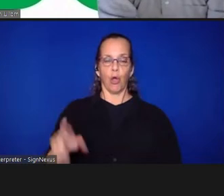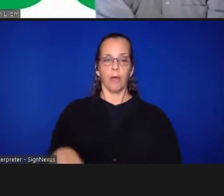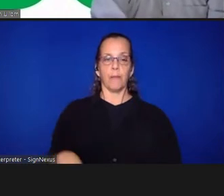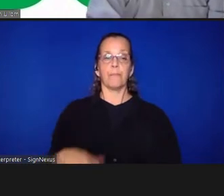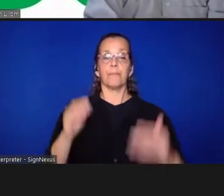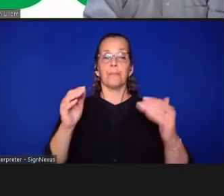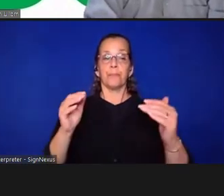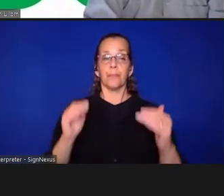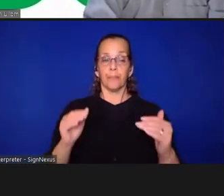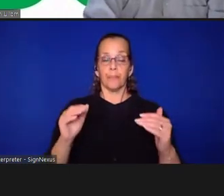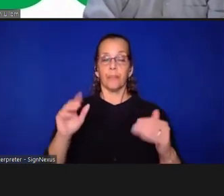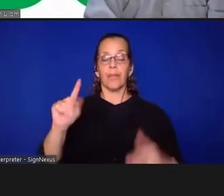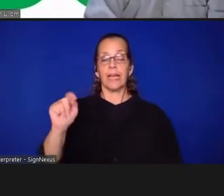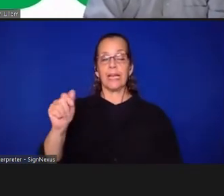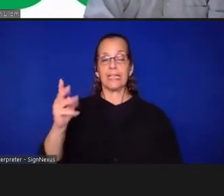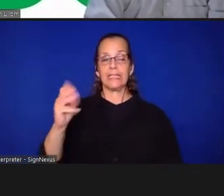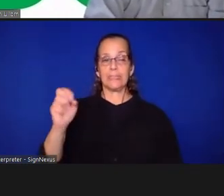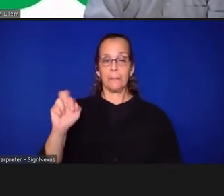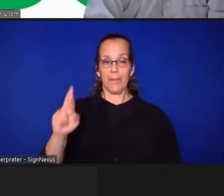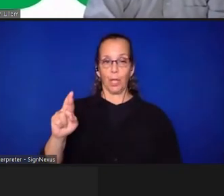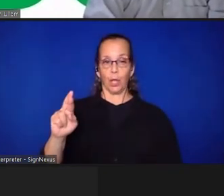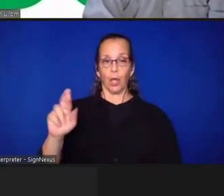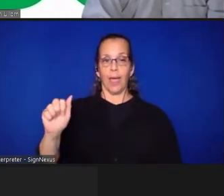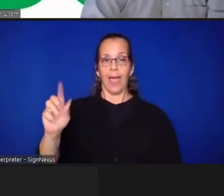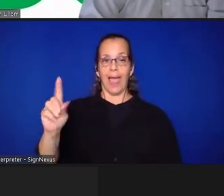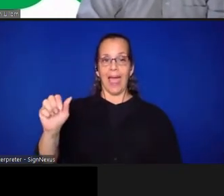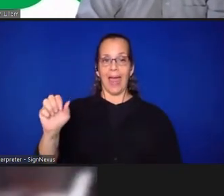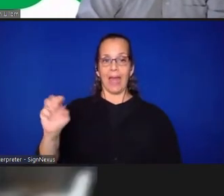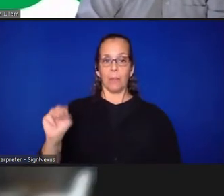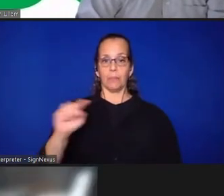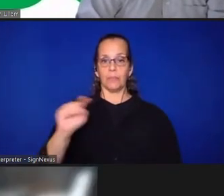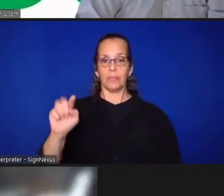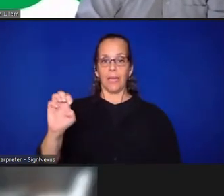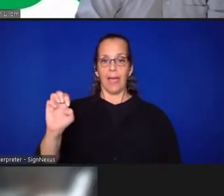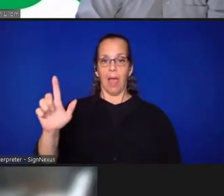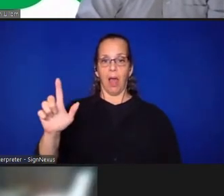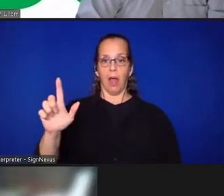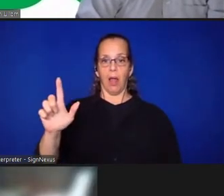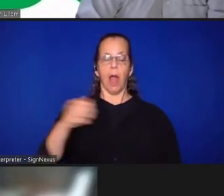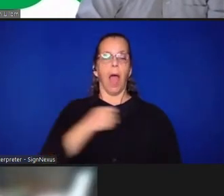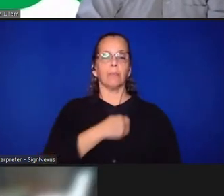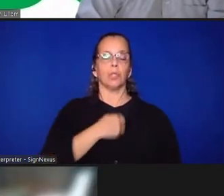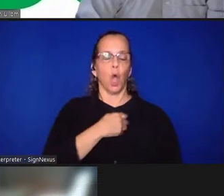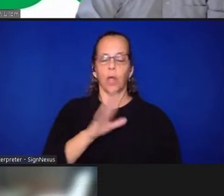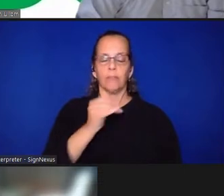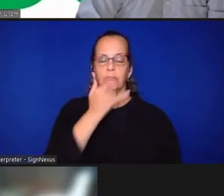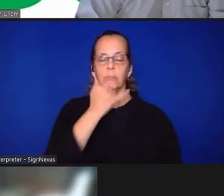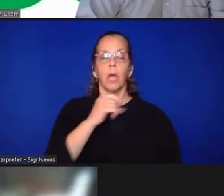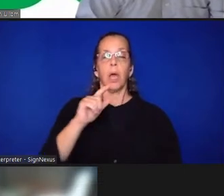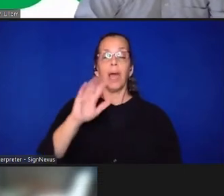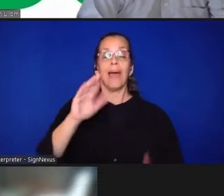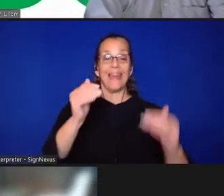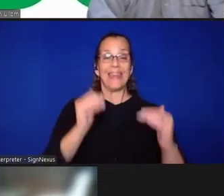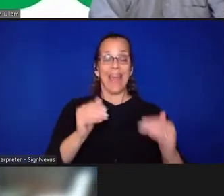speaker is Tamir Adams l excuse me is Luigi capage